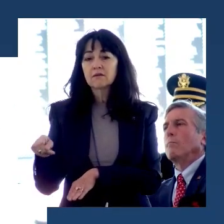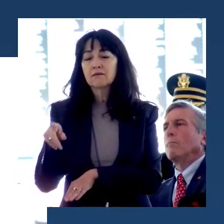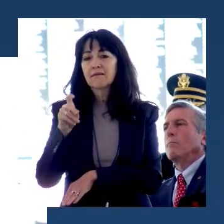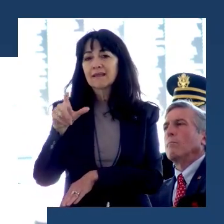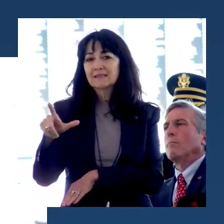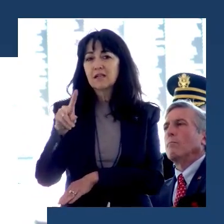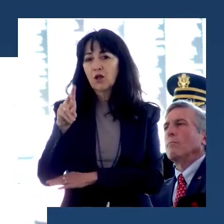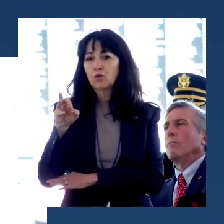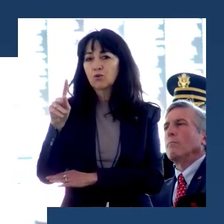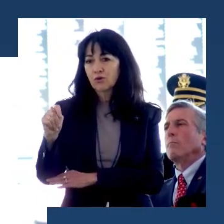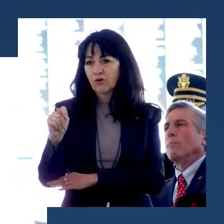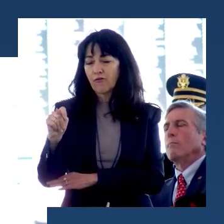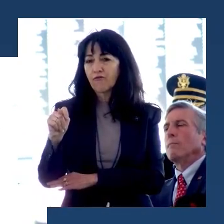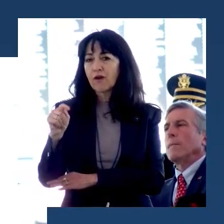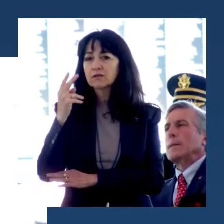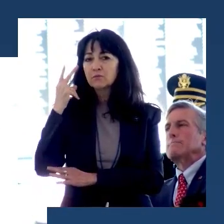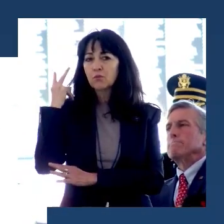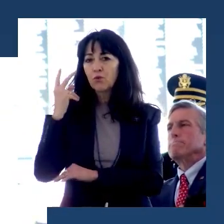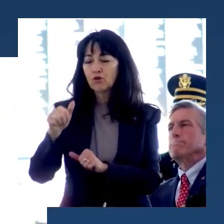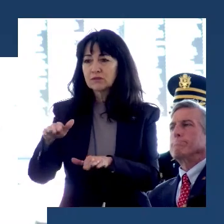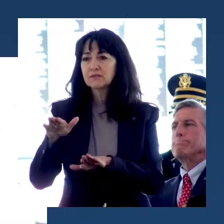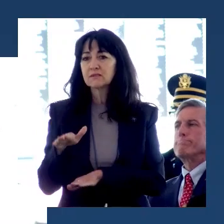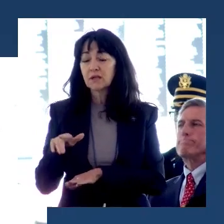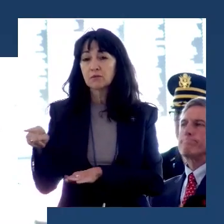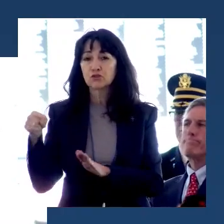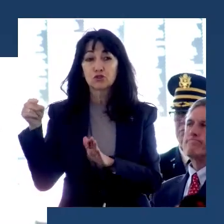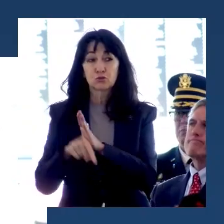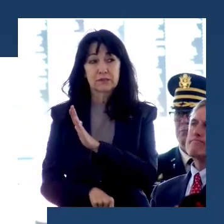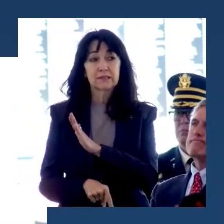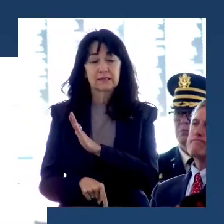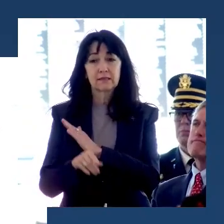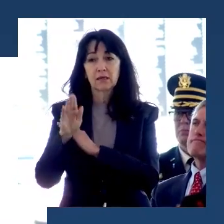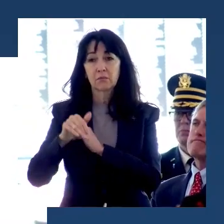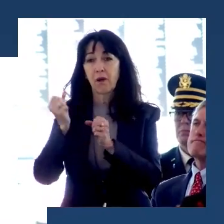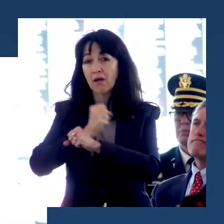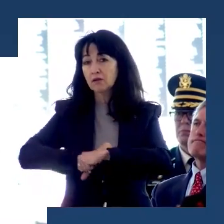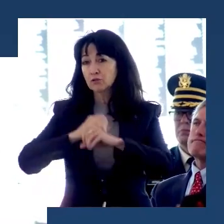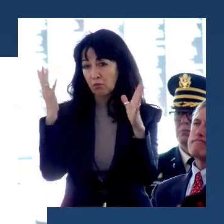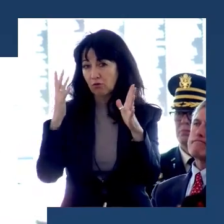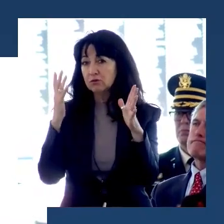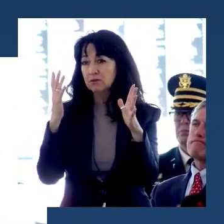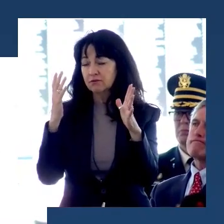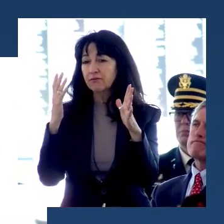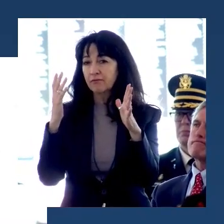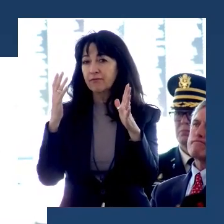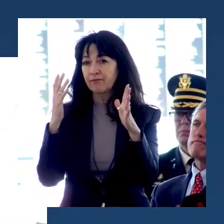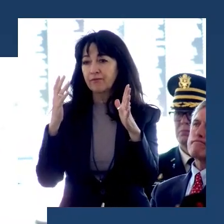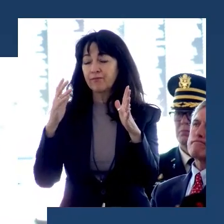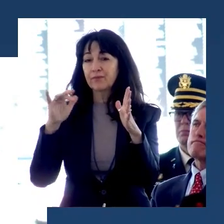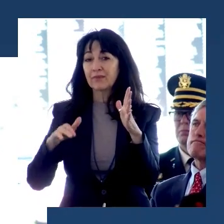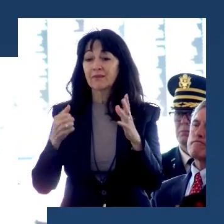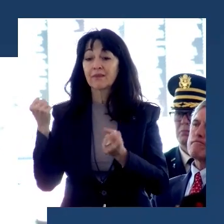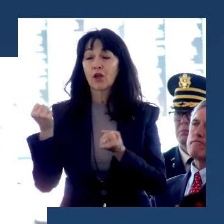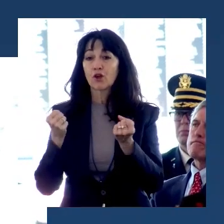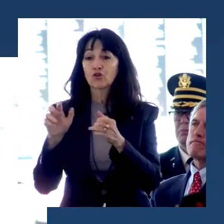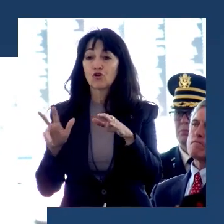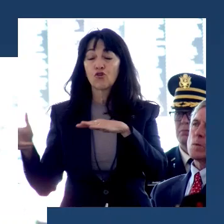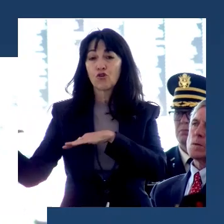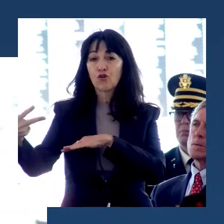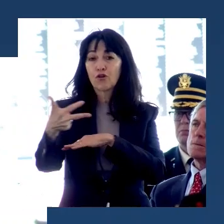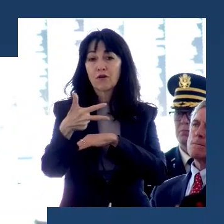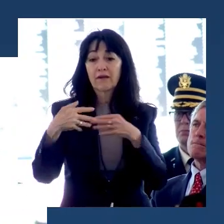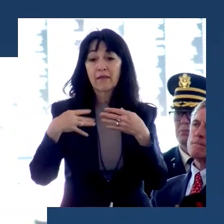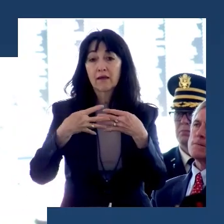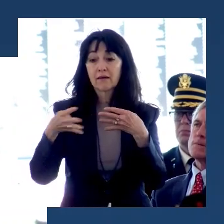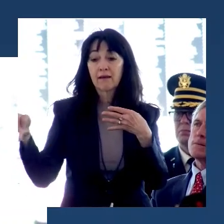Veterans Memorial Cemetery. She was killed by an explosive device. A car appeared in front of a compound gate,